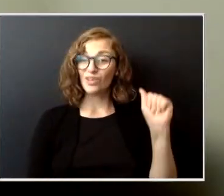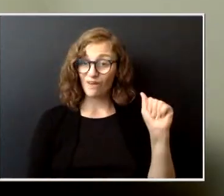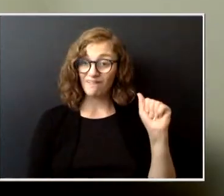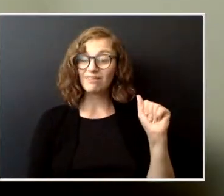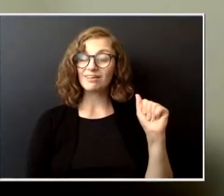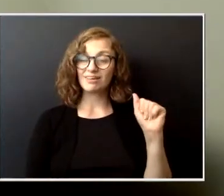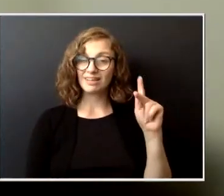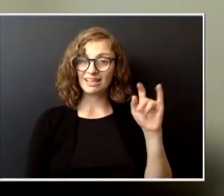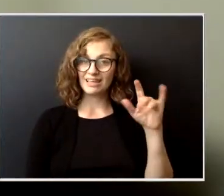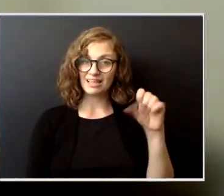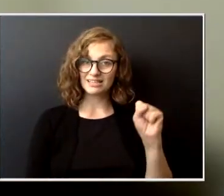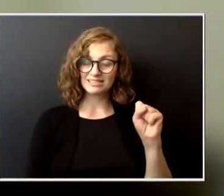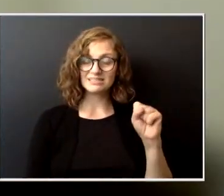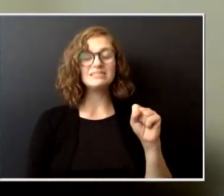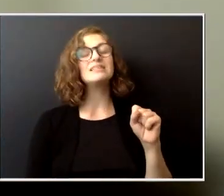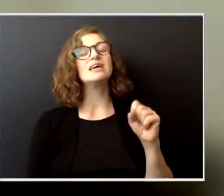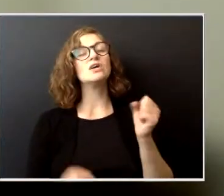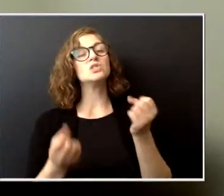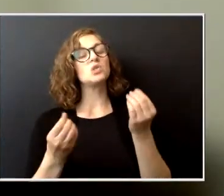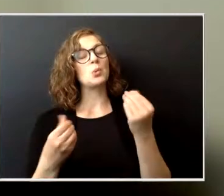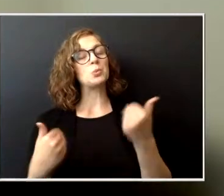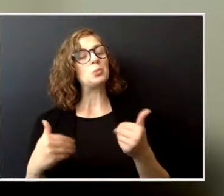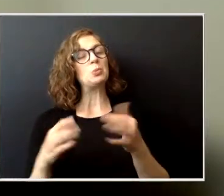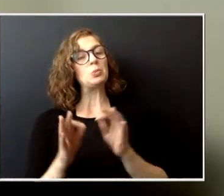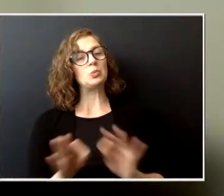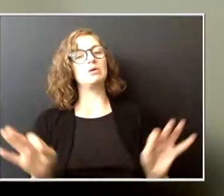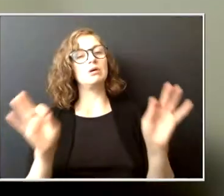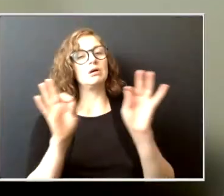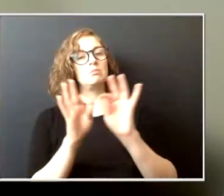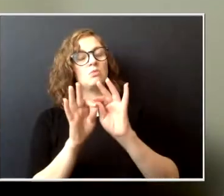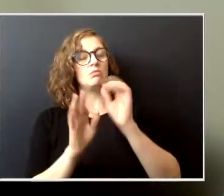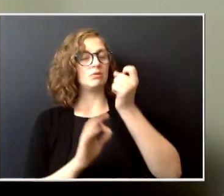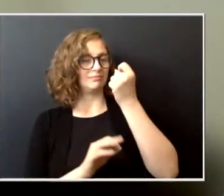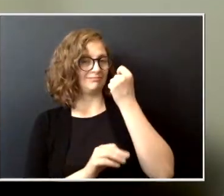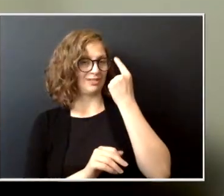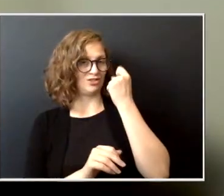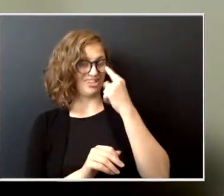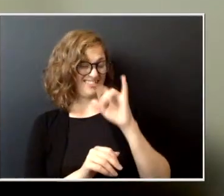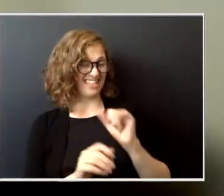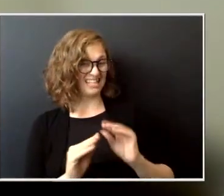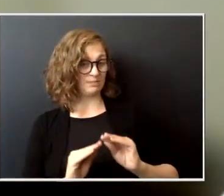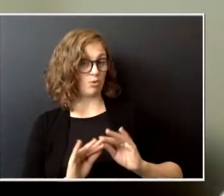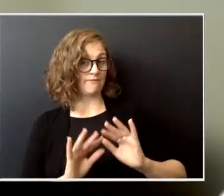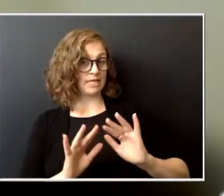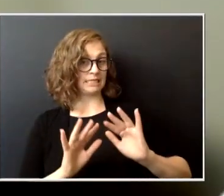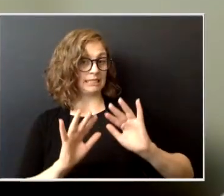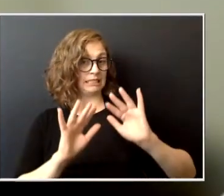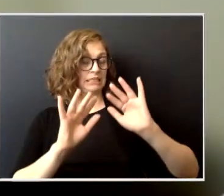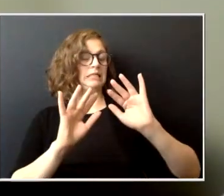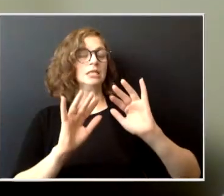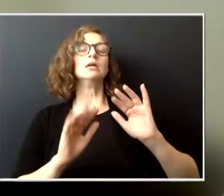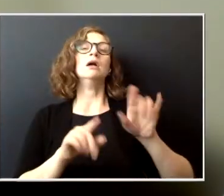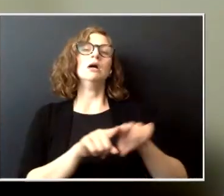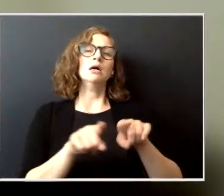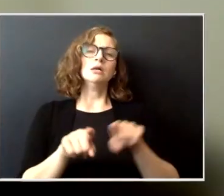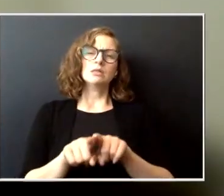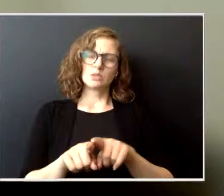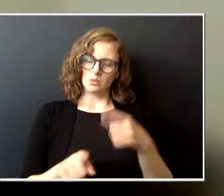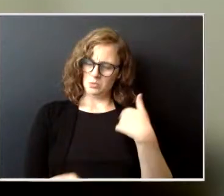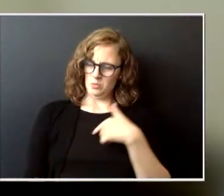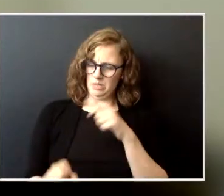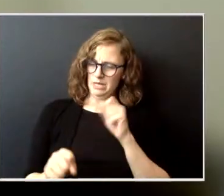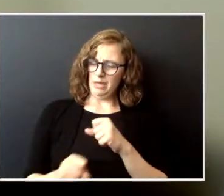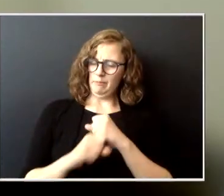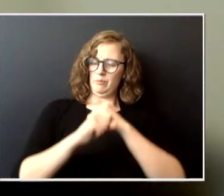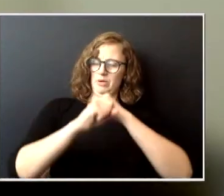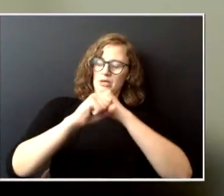Florida Keys as well. So I think it's going to be very important to understand that. But also, what can we do to protect ourselves?